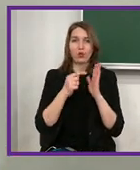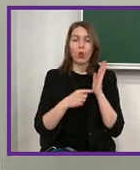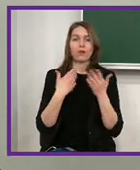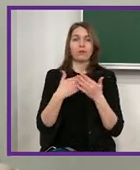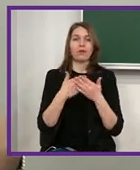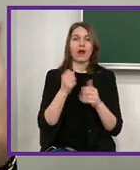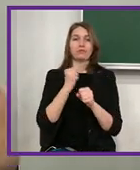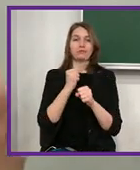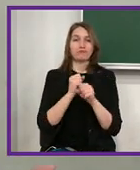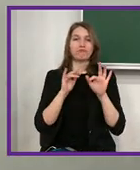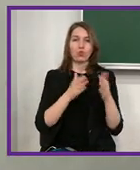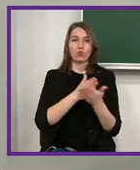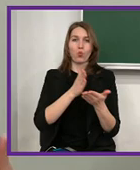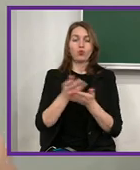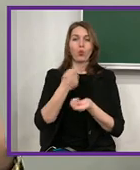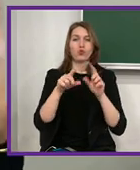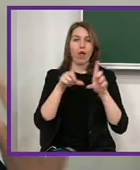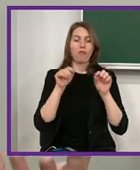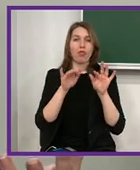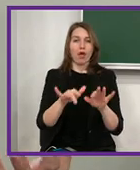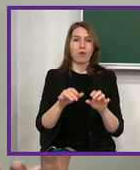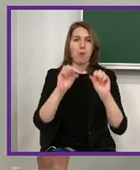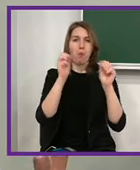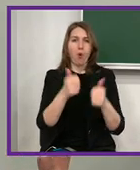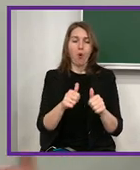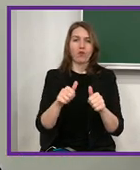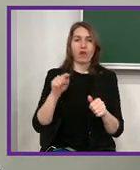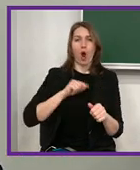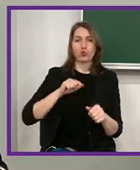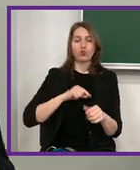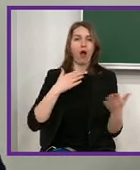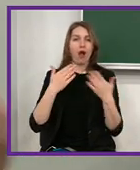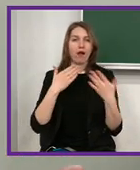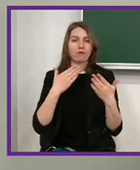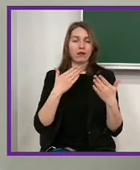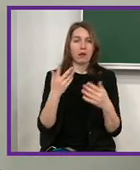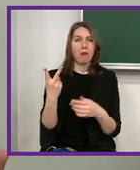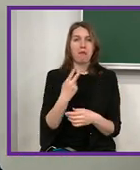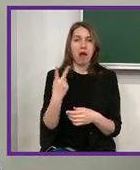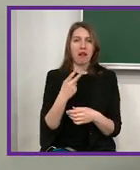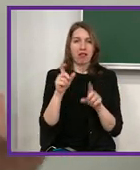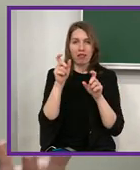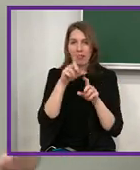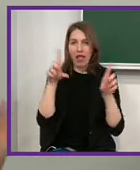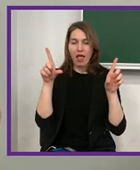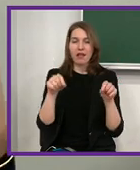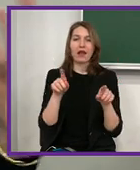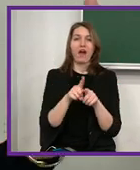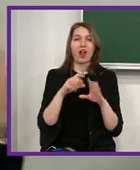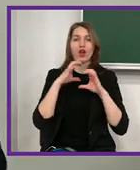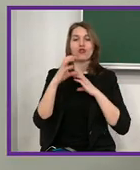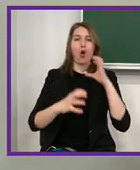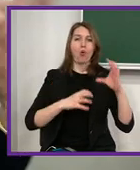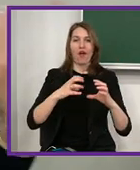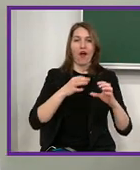you use, the business relationships you have, the geographies in which you operate, the operating context, your business relationships. So there